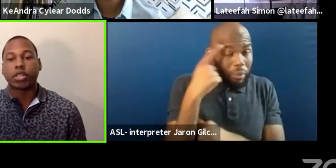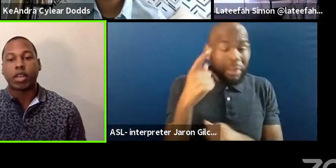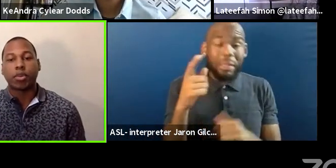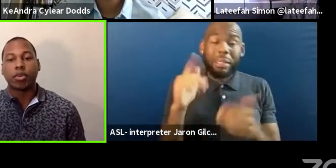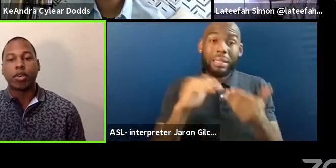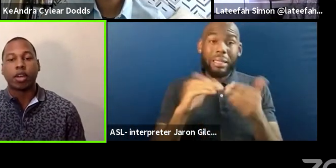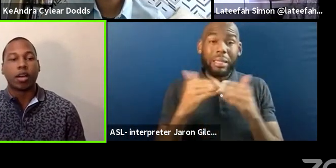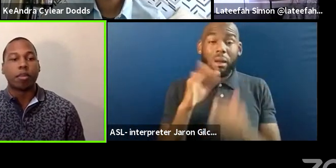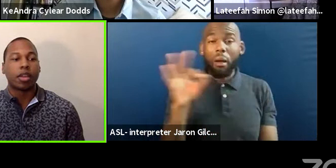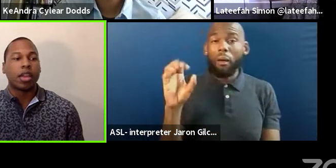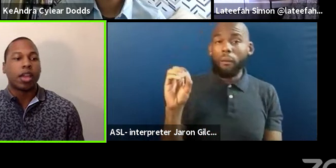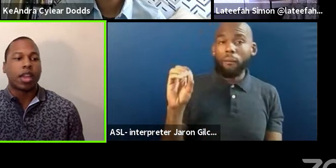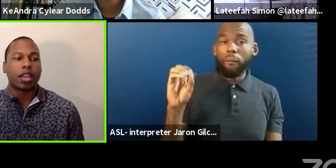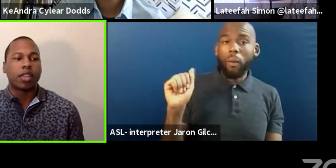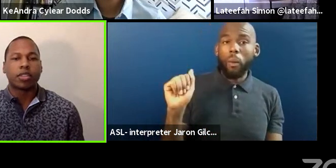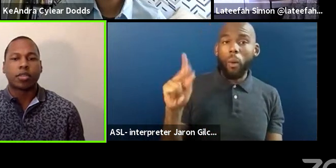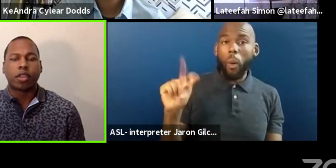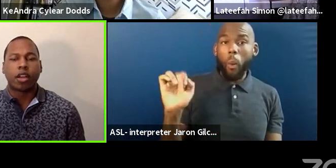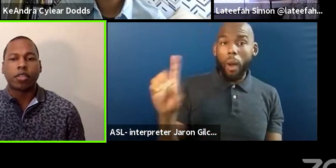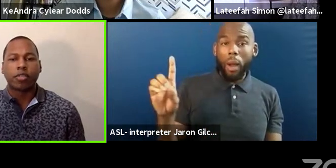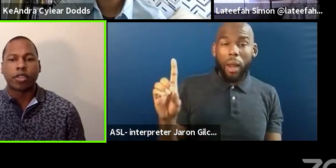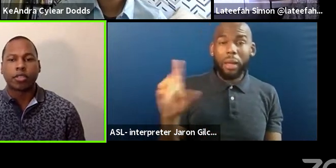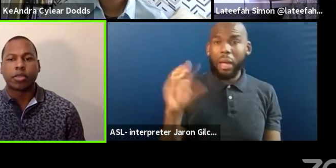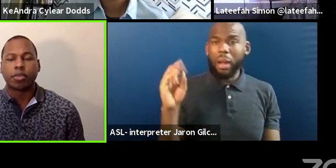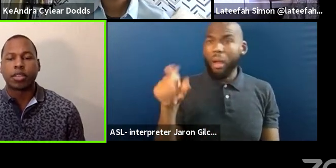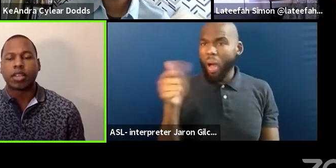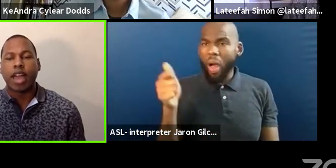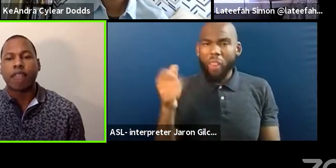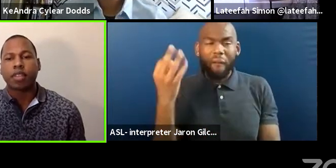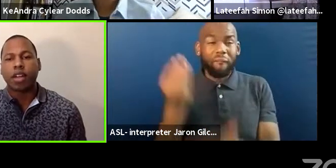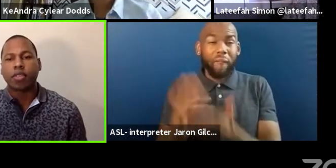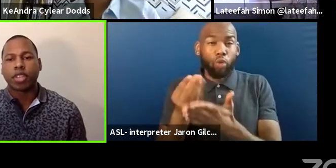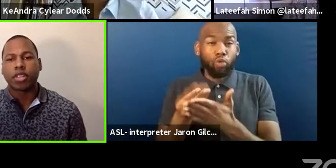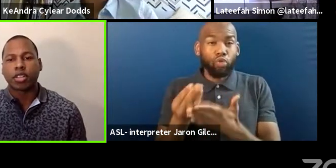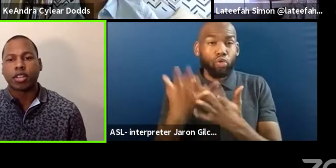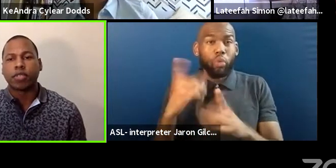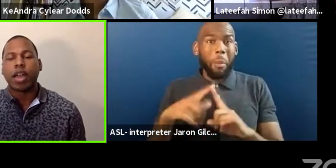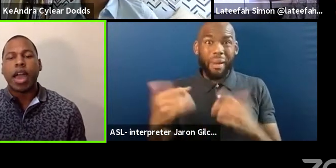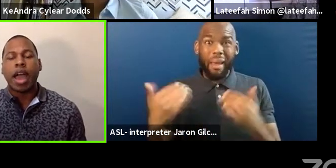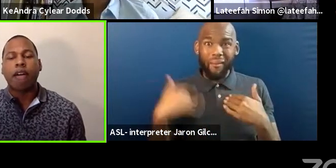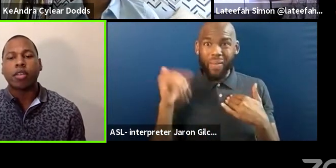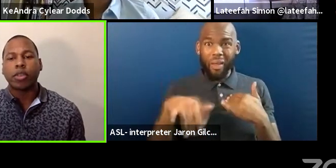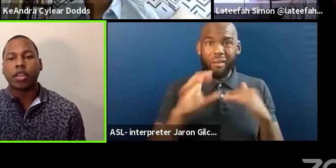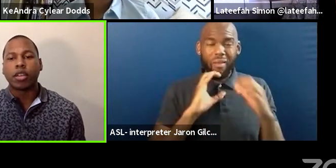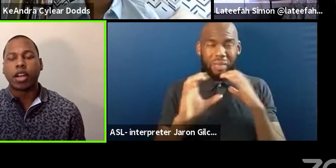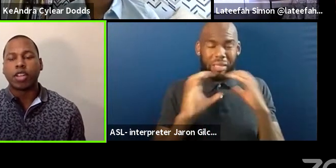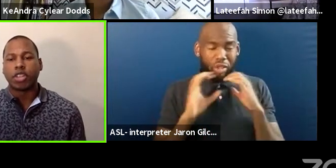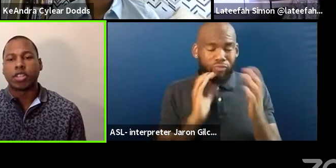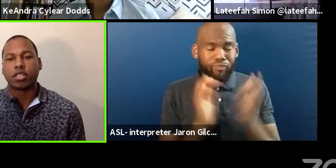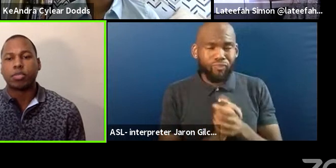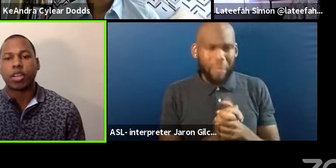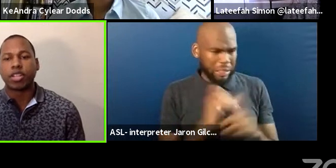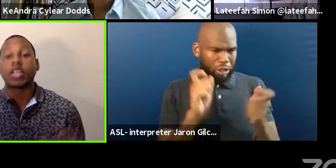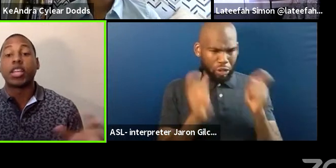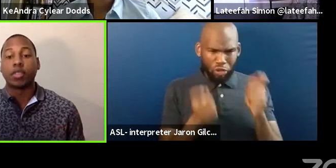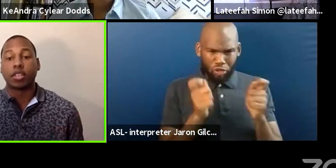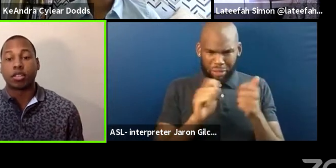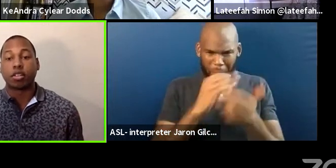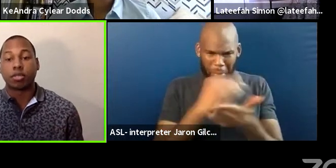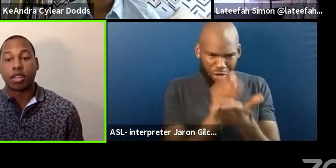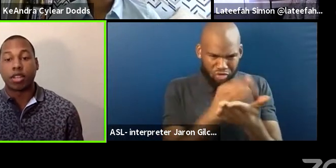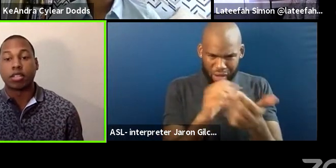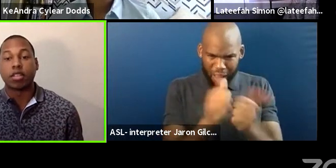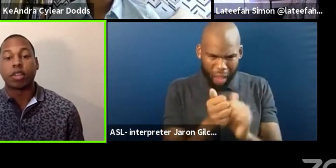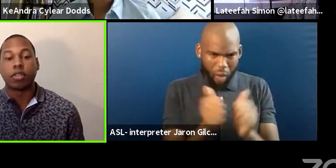Oakland, for example, and even some of our other funders, but to have the conversation of how can we adjust this budget given